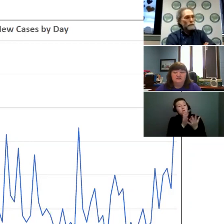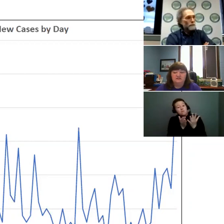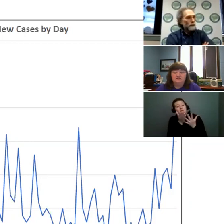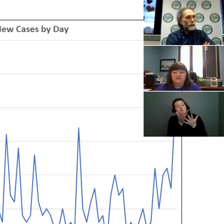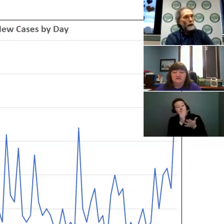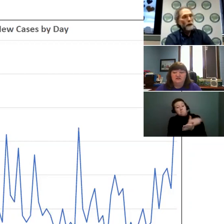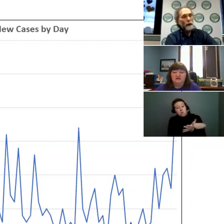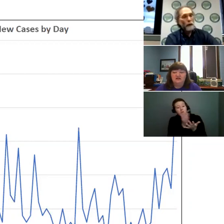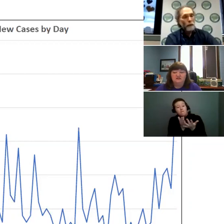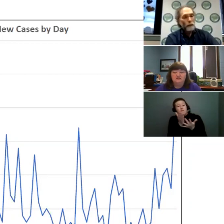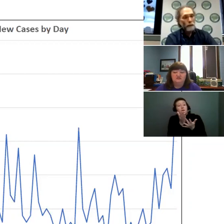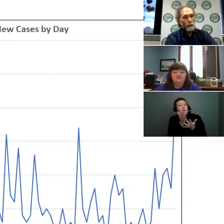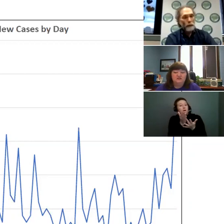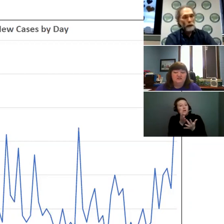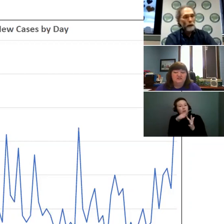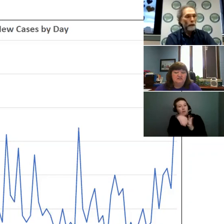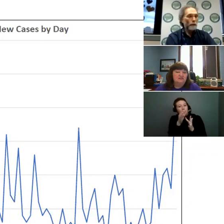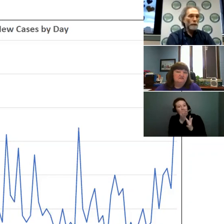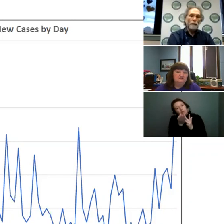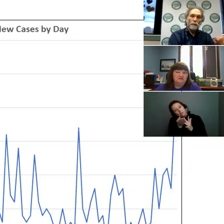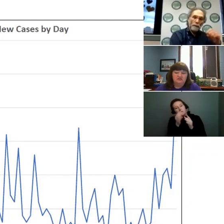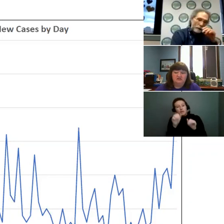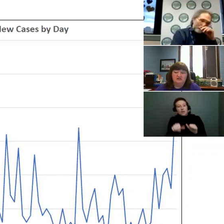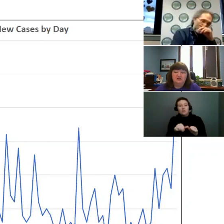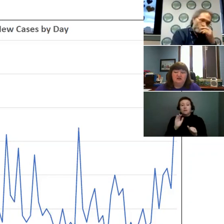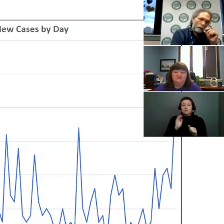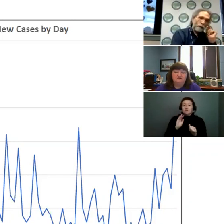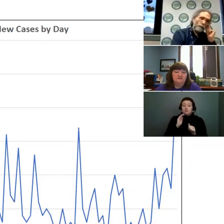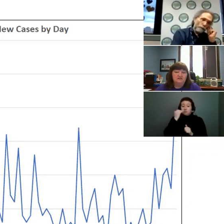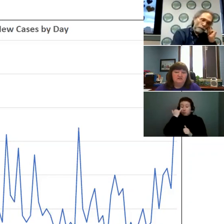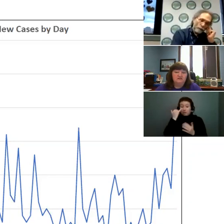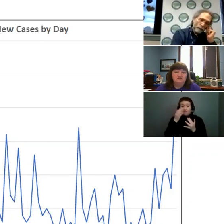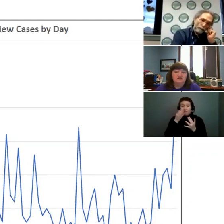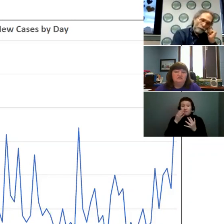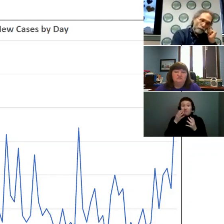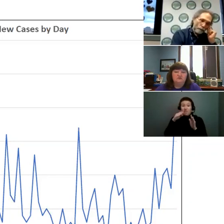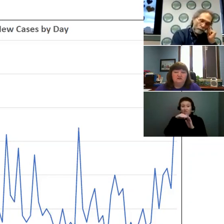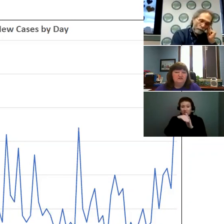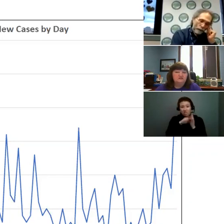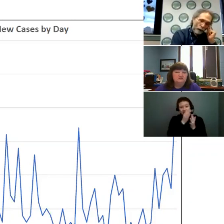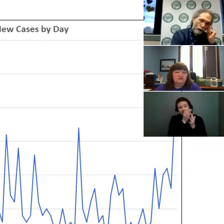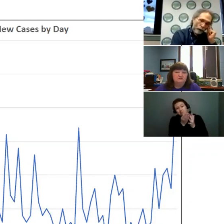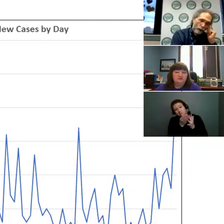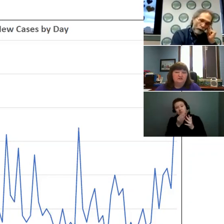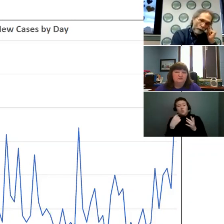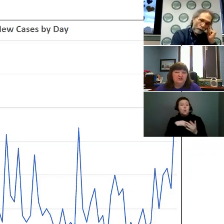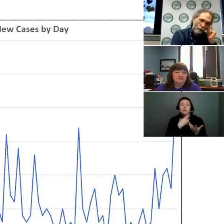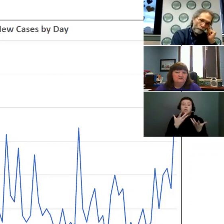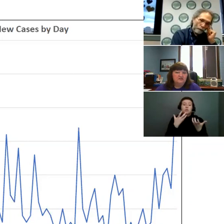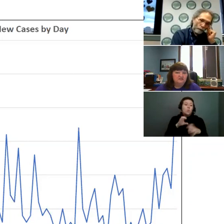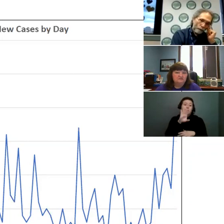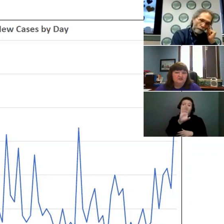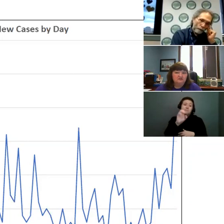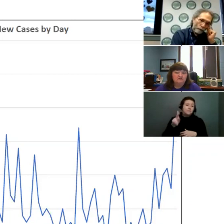Our residents' actions directly dictate the direction of our state, and none of us certainly want to go back